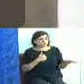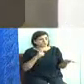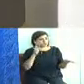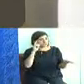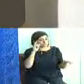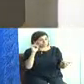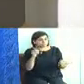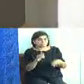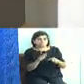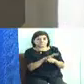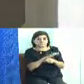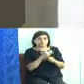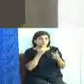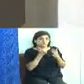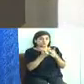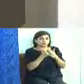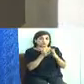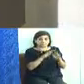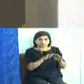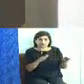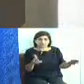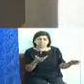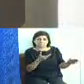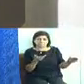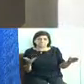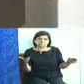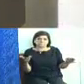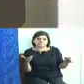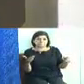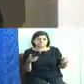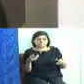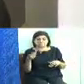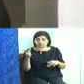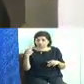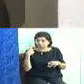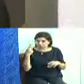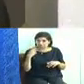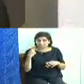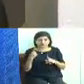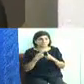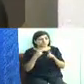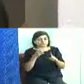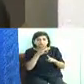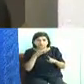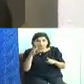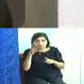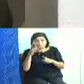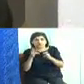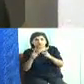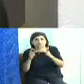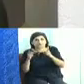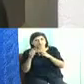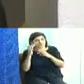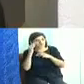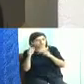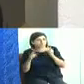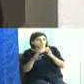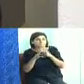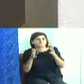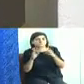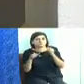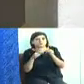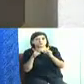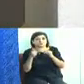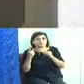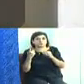about that whole good ground thing. You know, since Keith and I come from agricultural things, we know a lot about this, even though neither